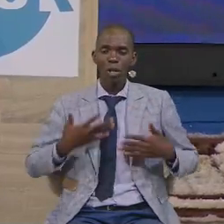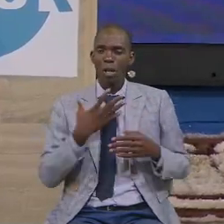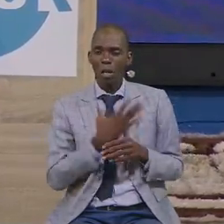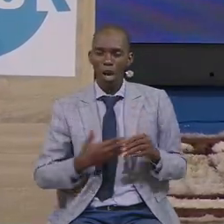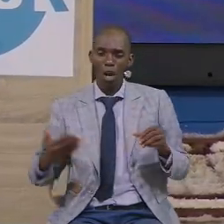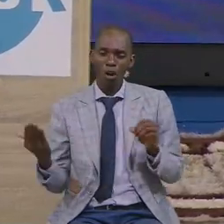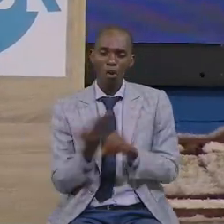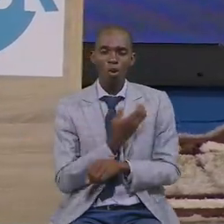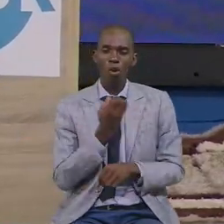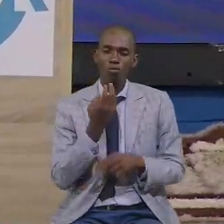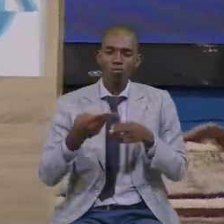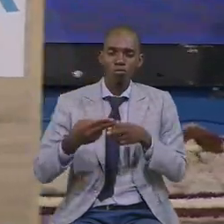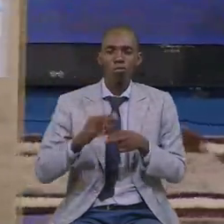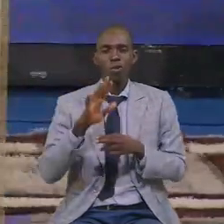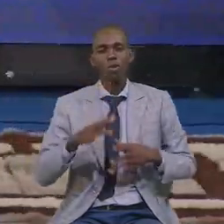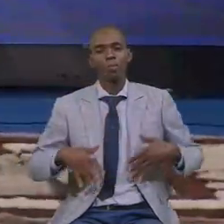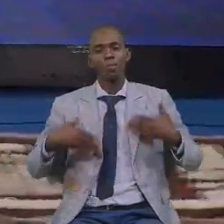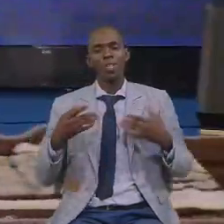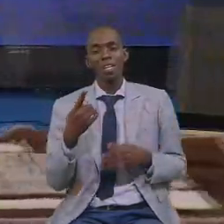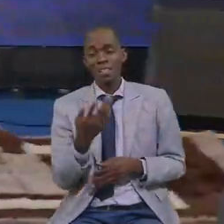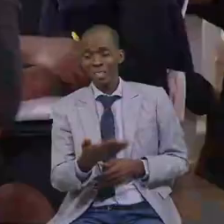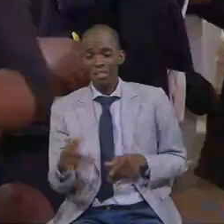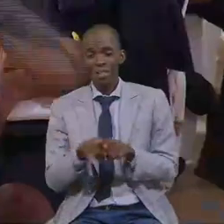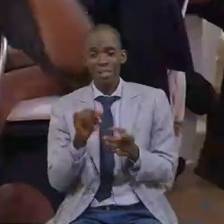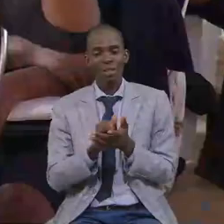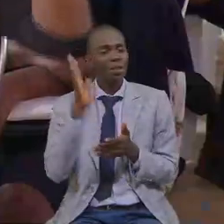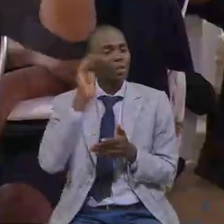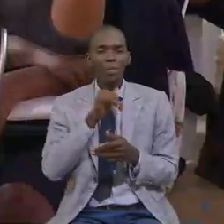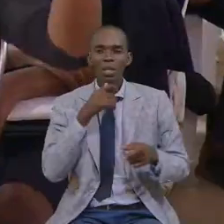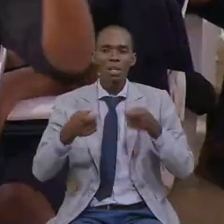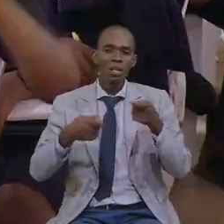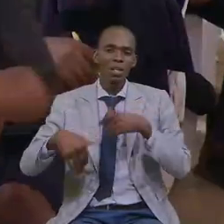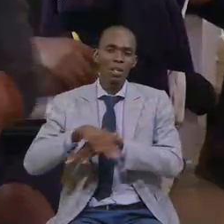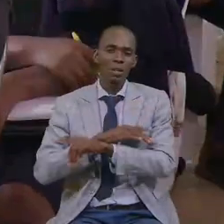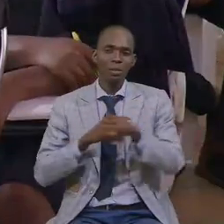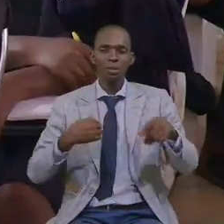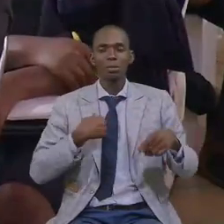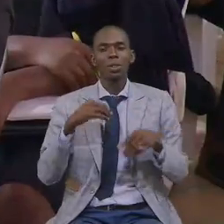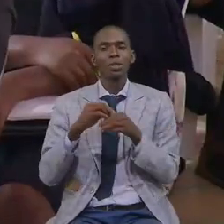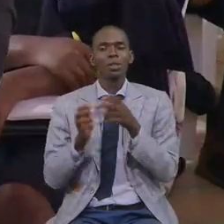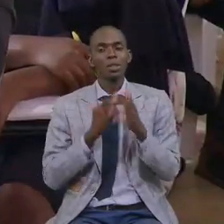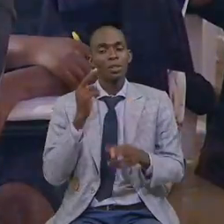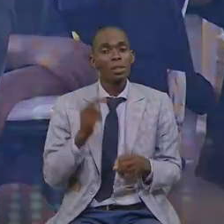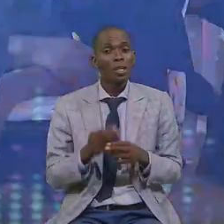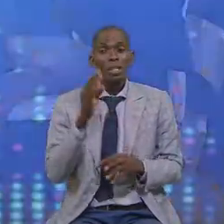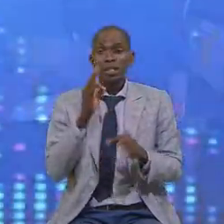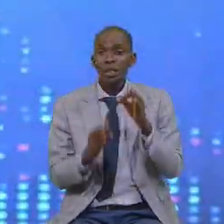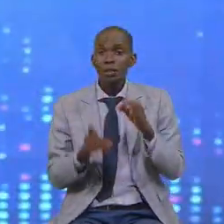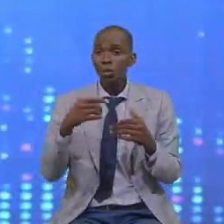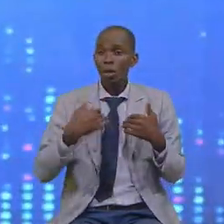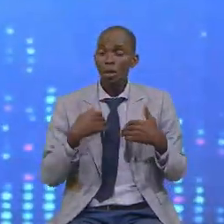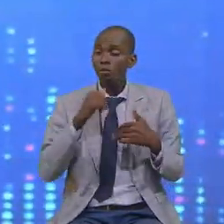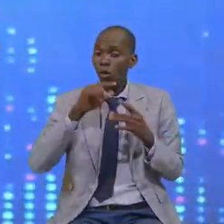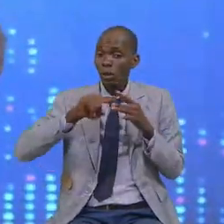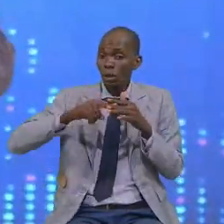life. Substance. That thing will not reign over you. Yeah. If you have not started, the